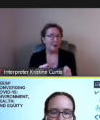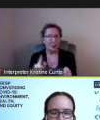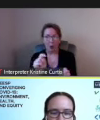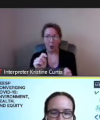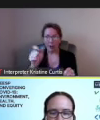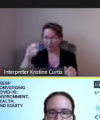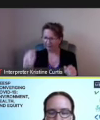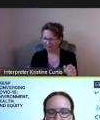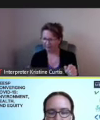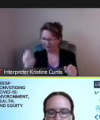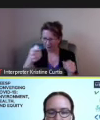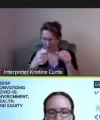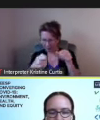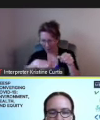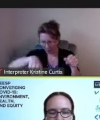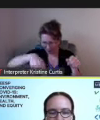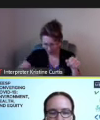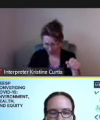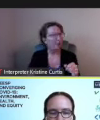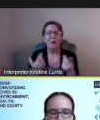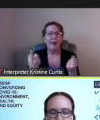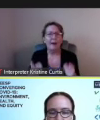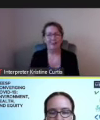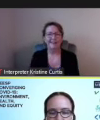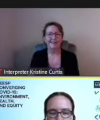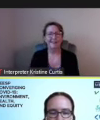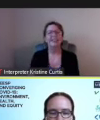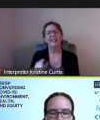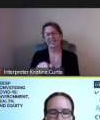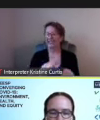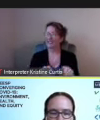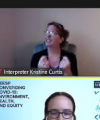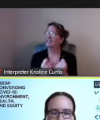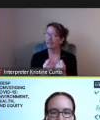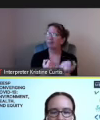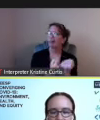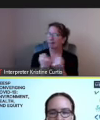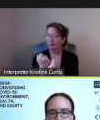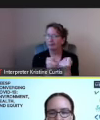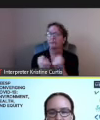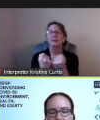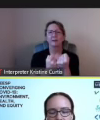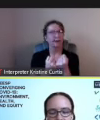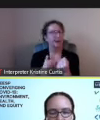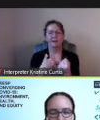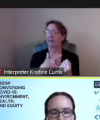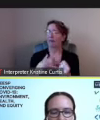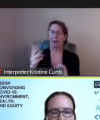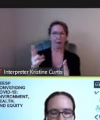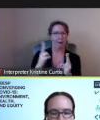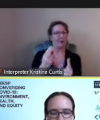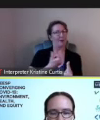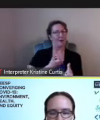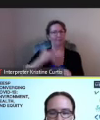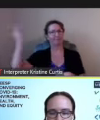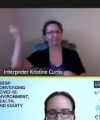As mentioned, this was part of a seed grant funded by Citrus, and it's a team effort, and I'm honored to present on behalf of my team, many of who are